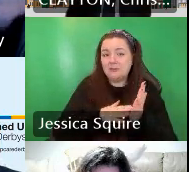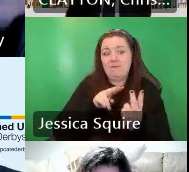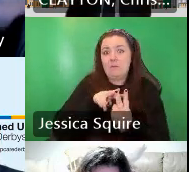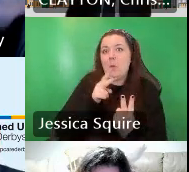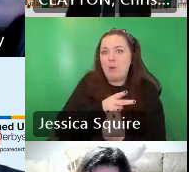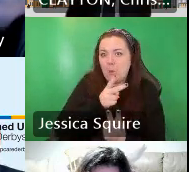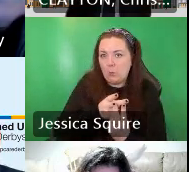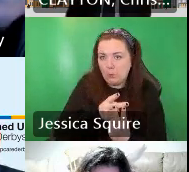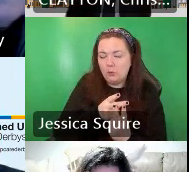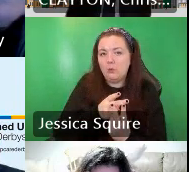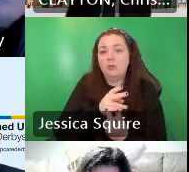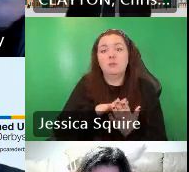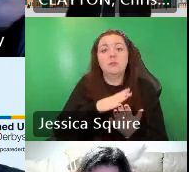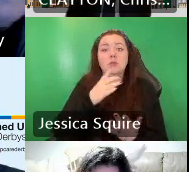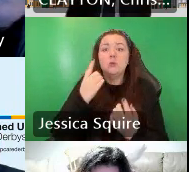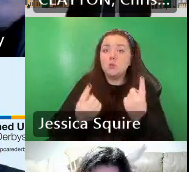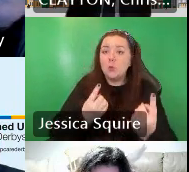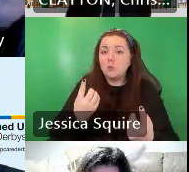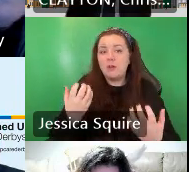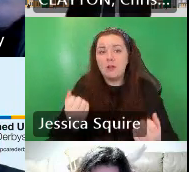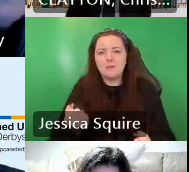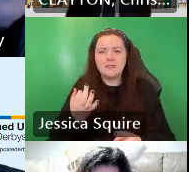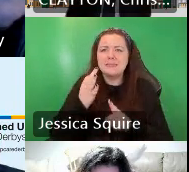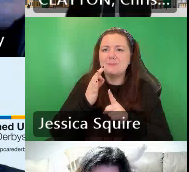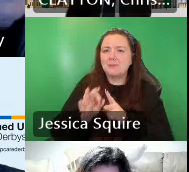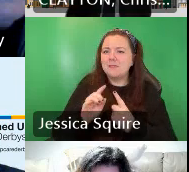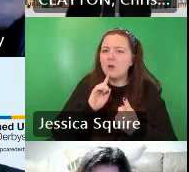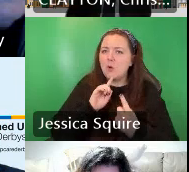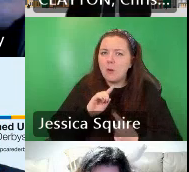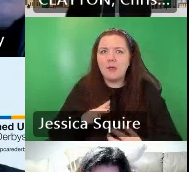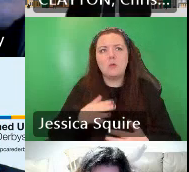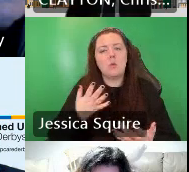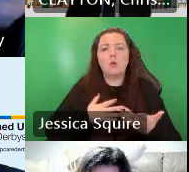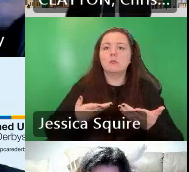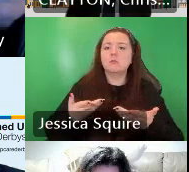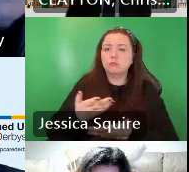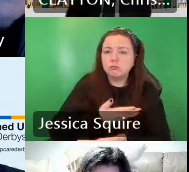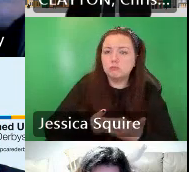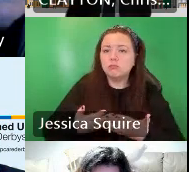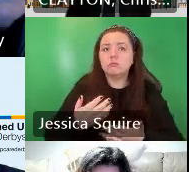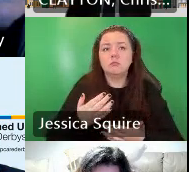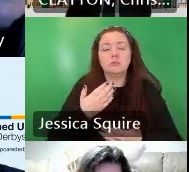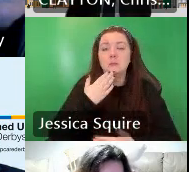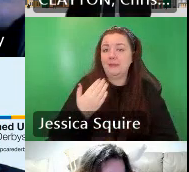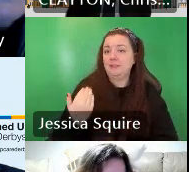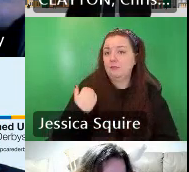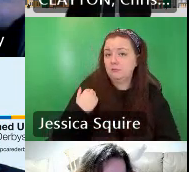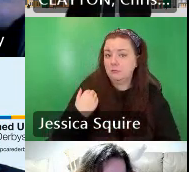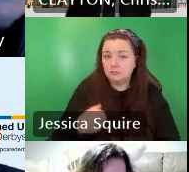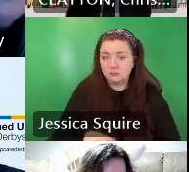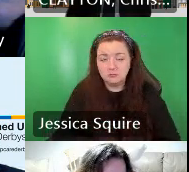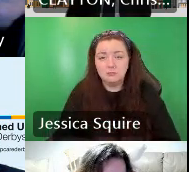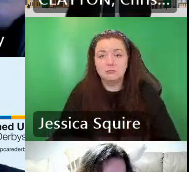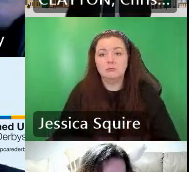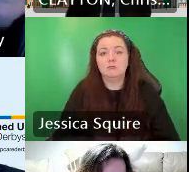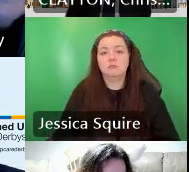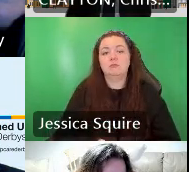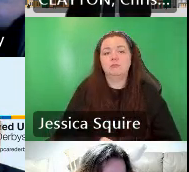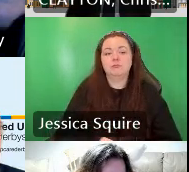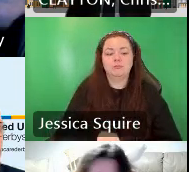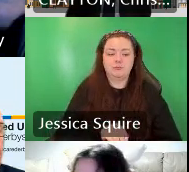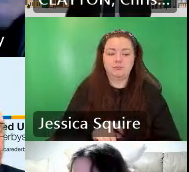of questions related around this area that people wanted us to ask or discuss at this moment in time, please just let us know. You can either put something in the